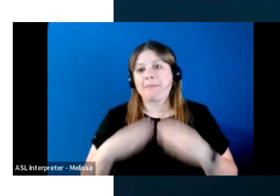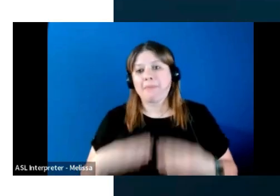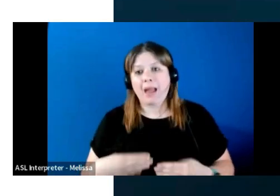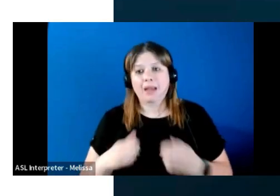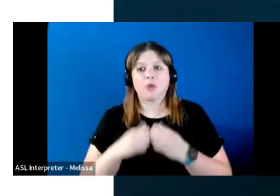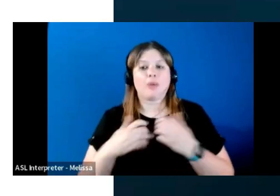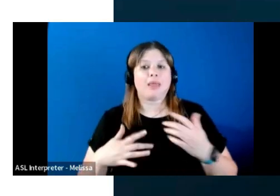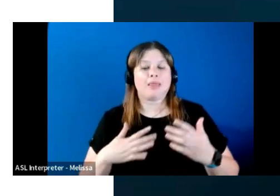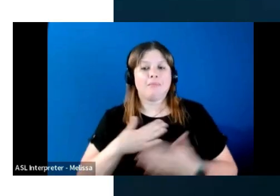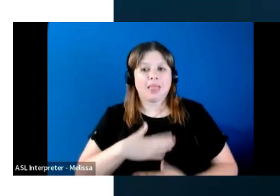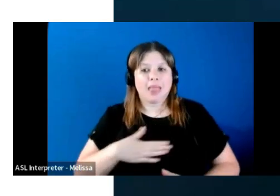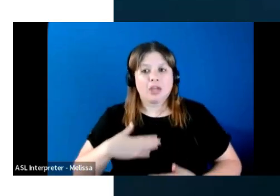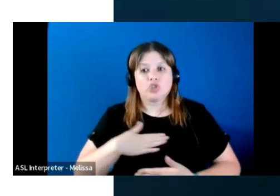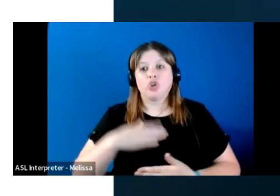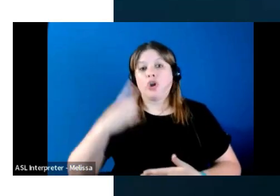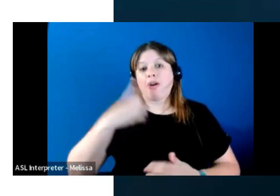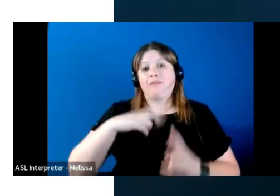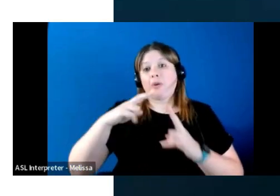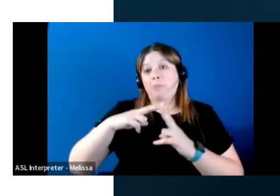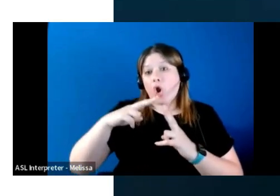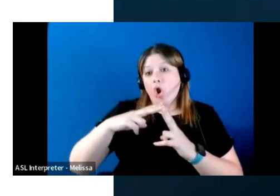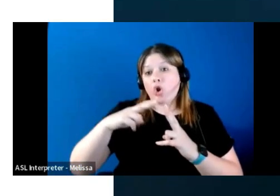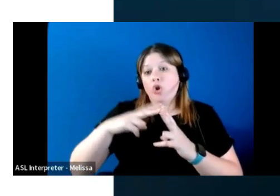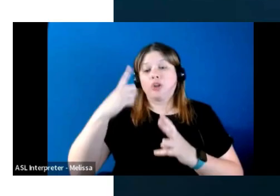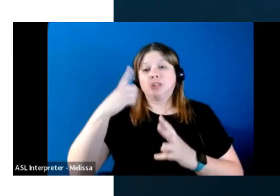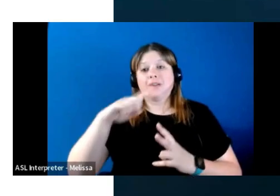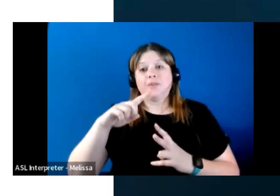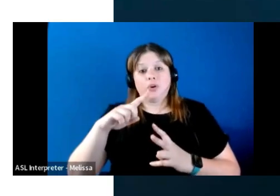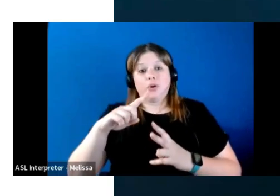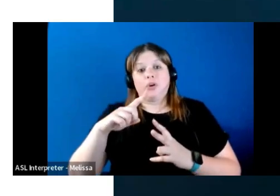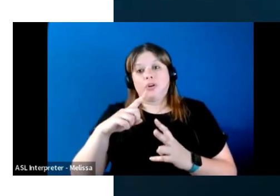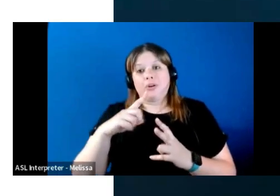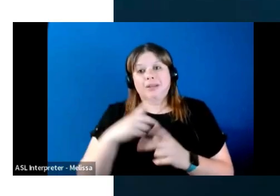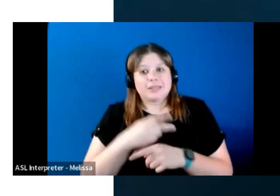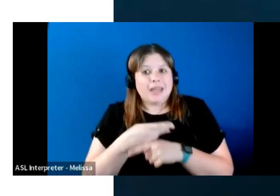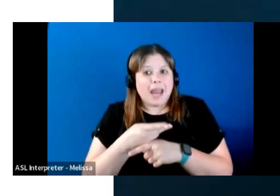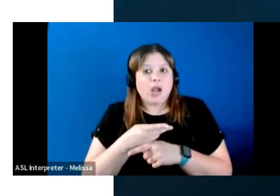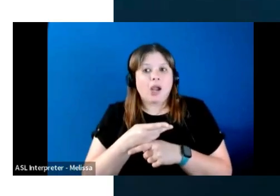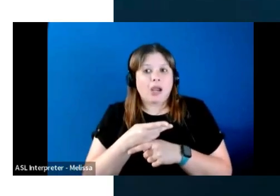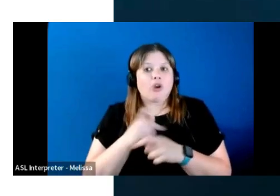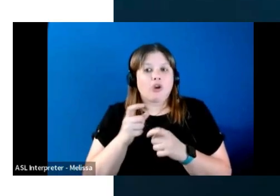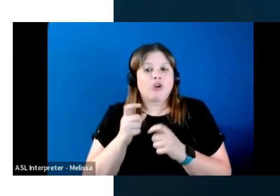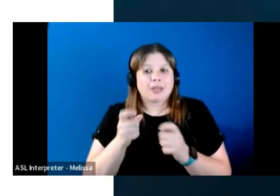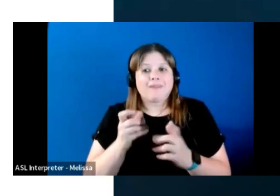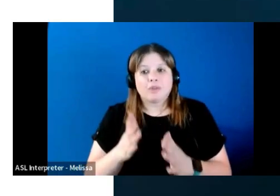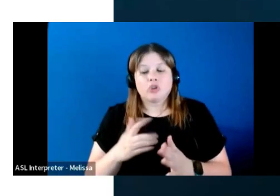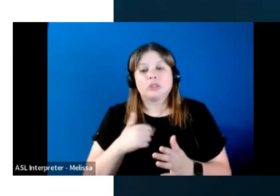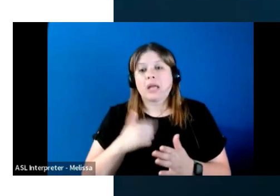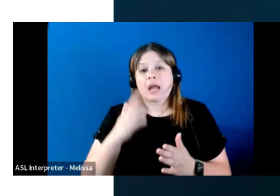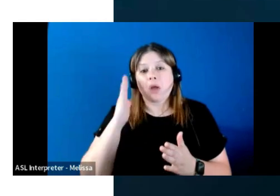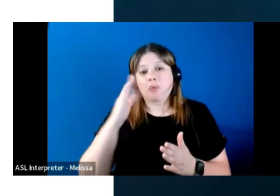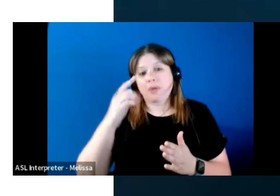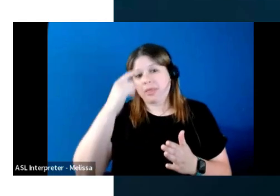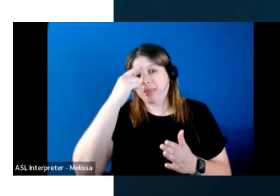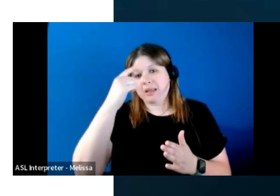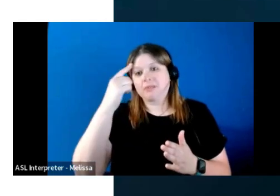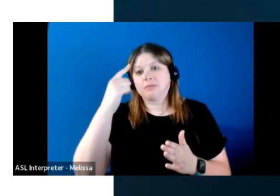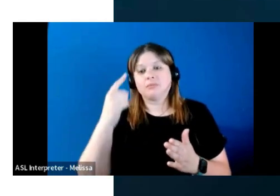partners, caregivers, I would ask you to think about asking, not